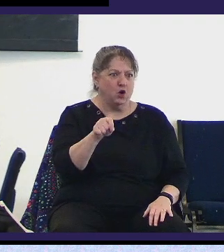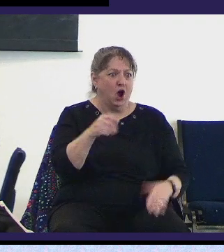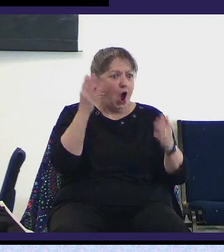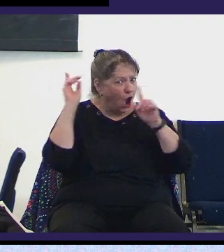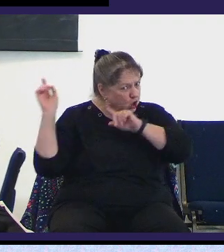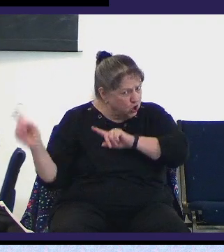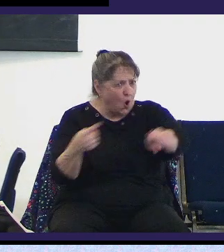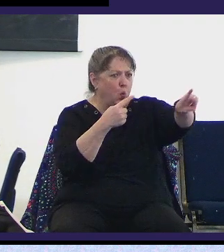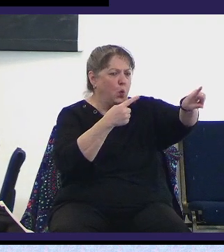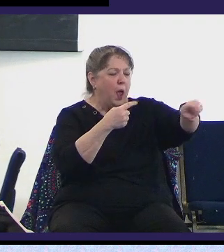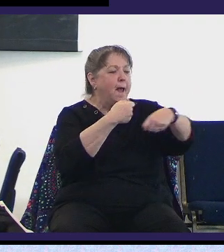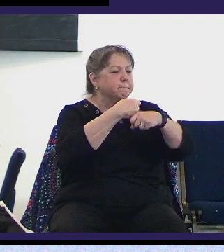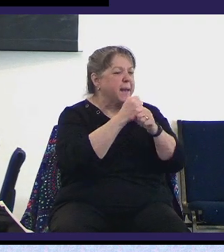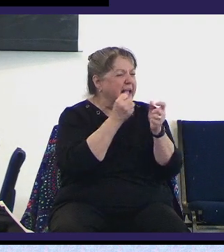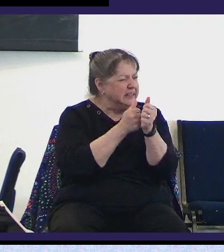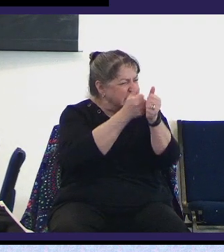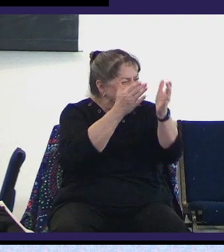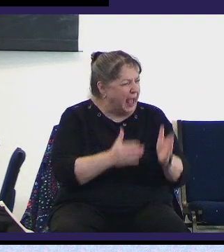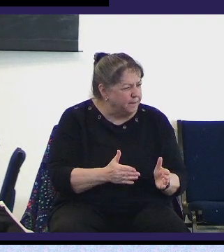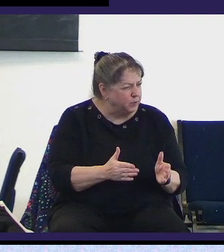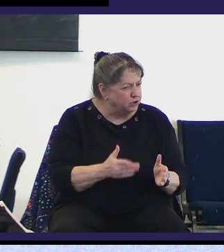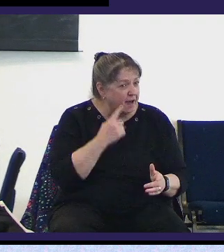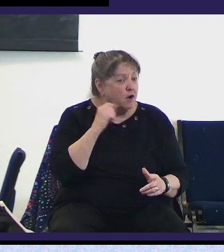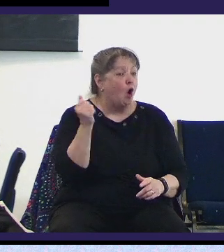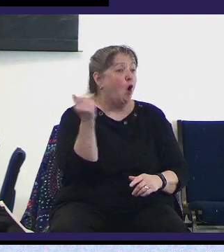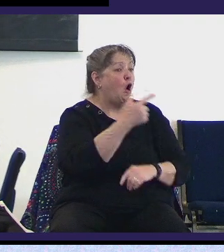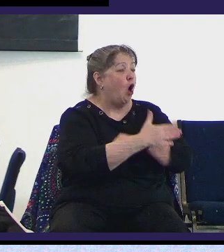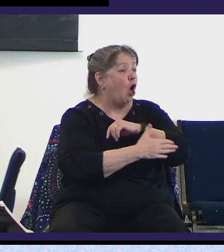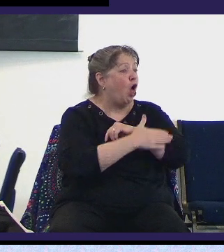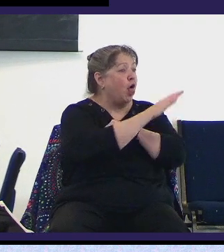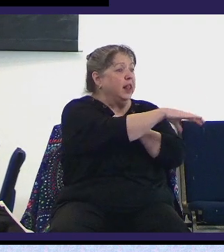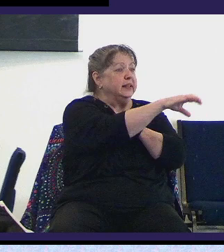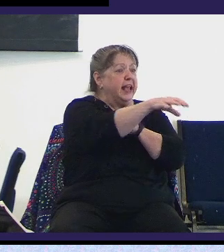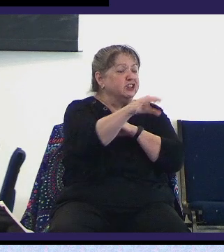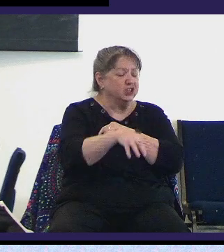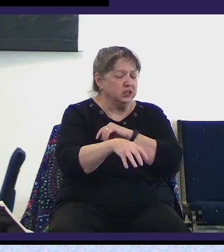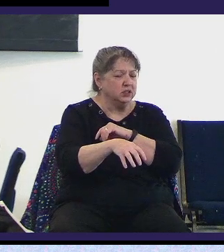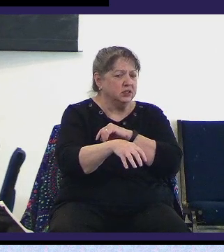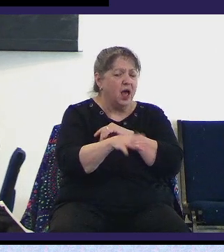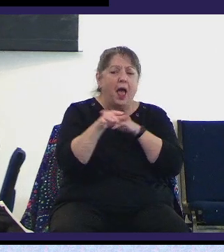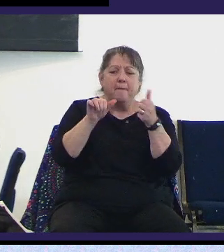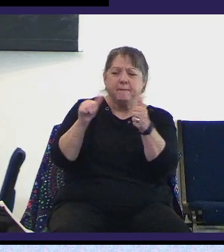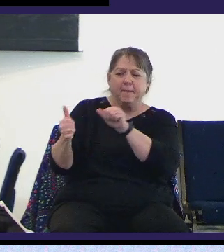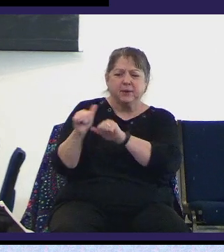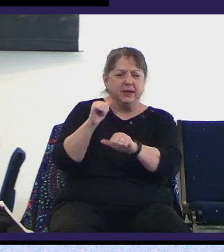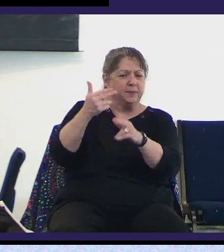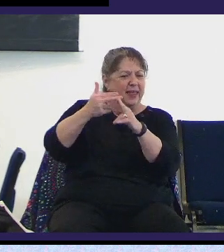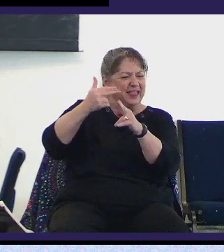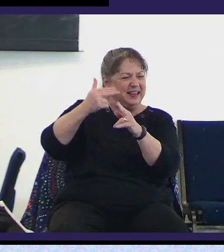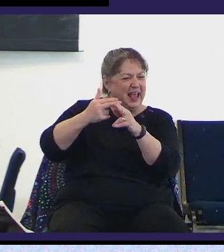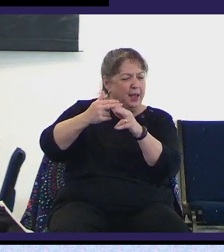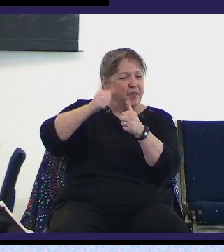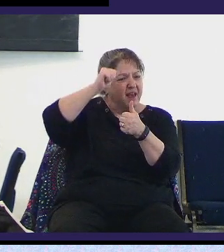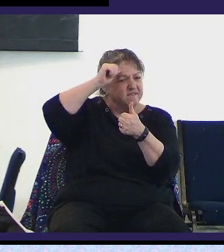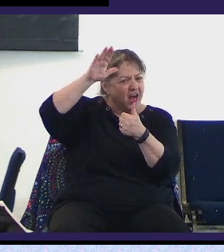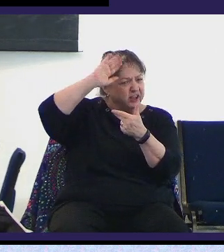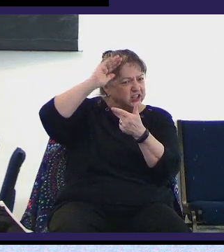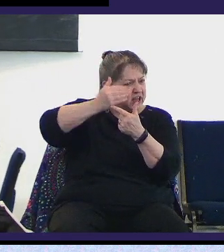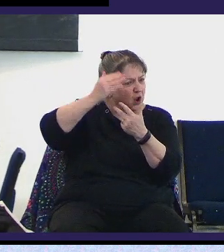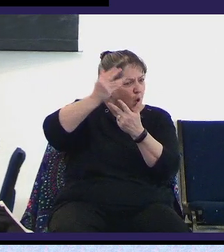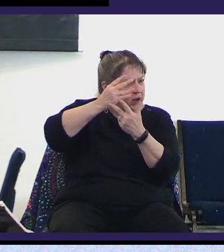nations, baptizing them in the name of the Father and of the Son and of the Holy Spirit, and teaching them to